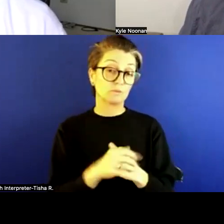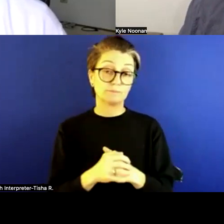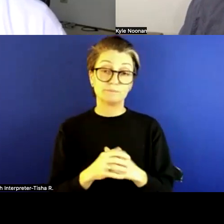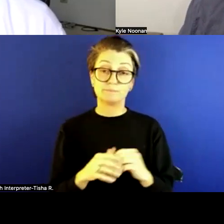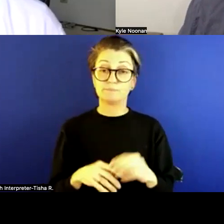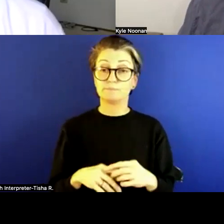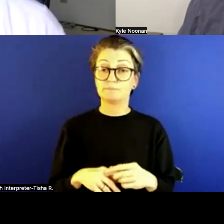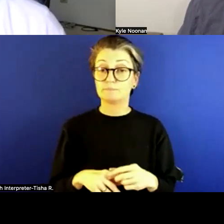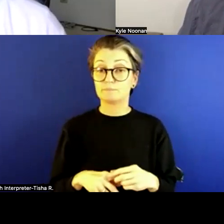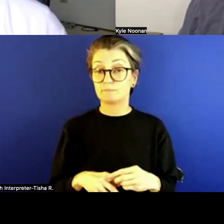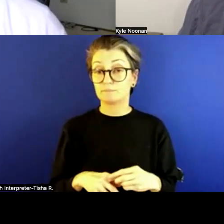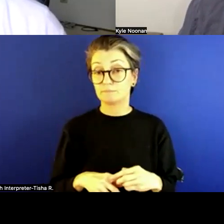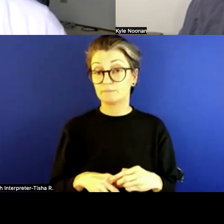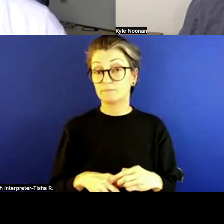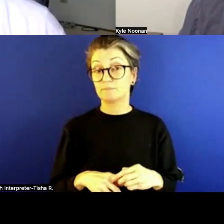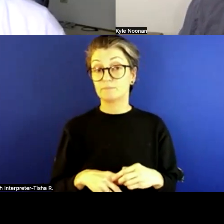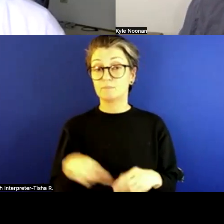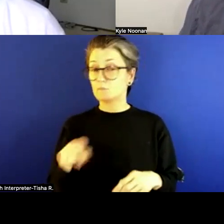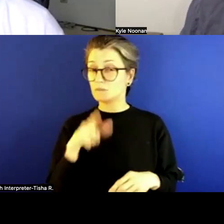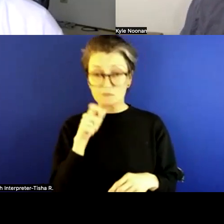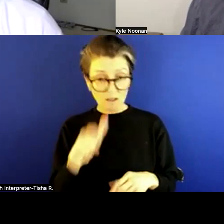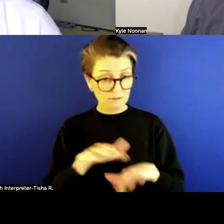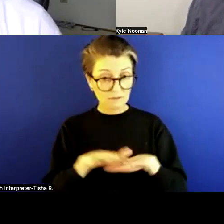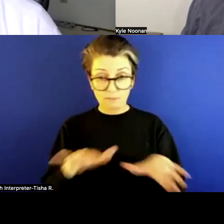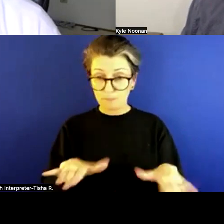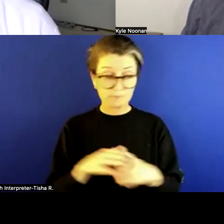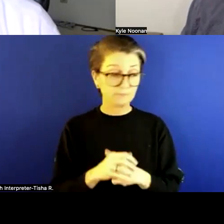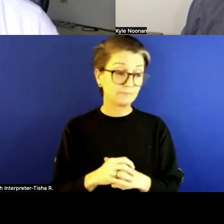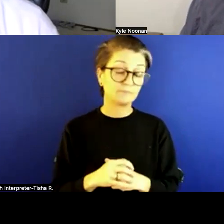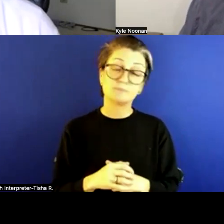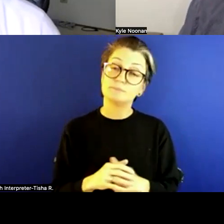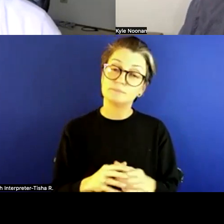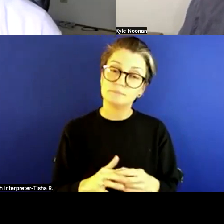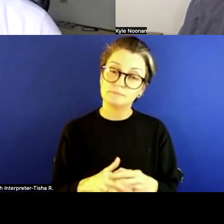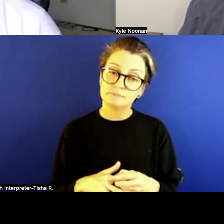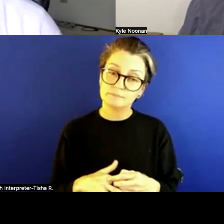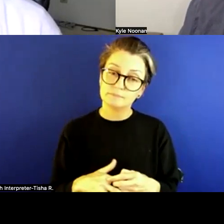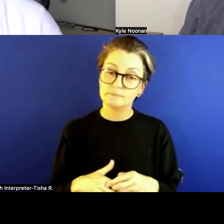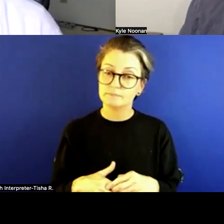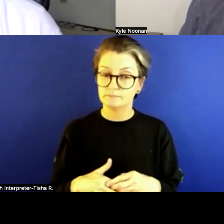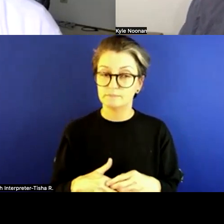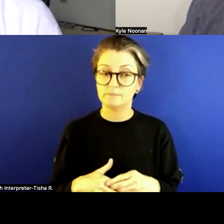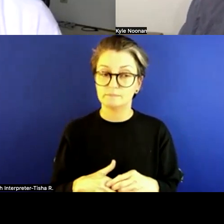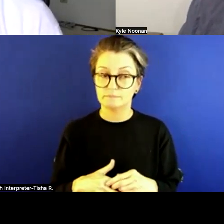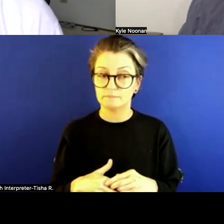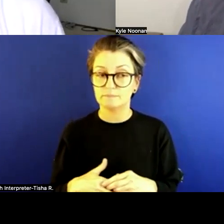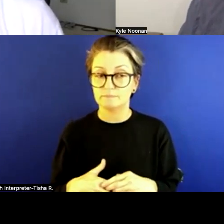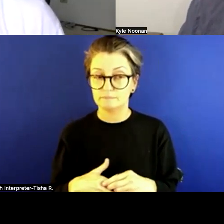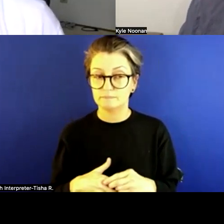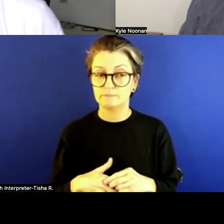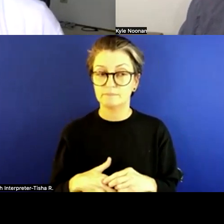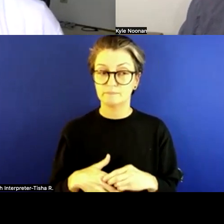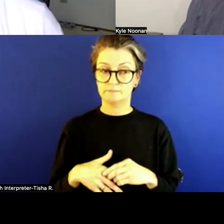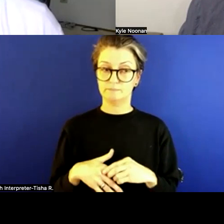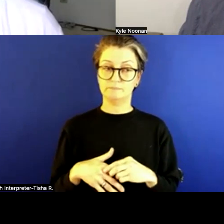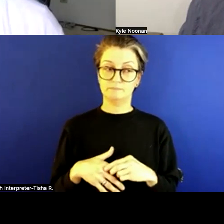Those do not have to be mutually exclusive. But I think it's also important for us to talk about the fact that it can